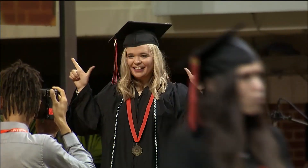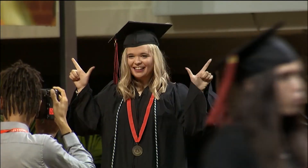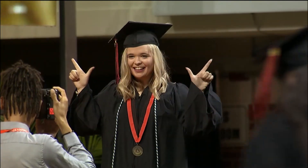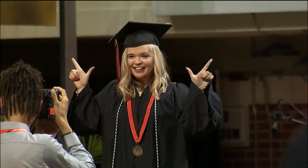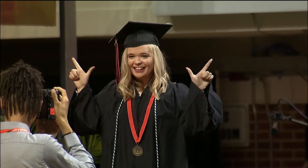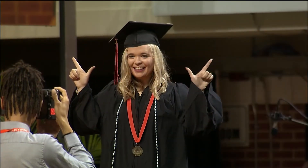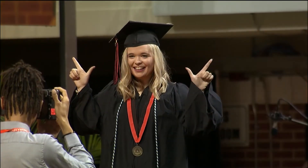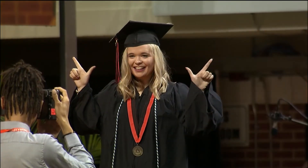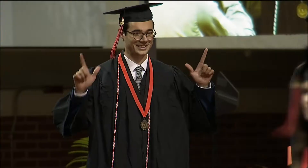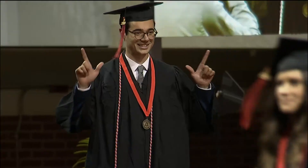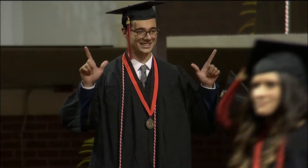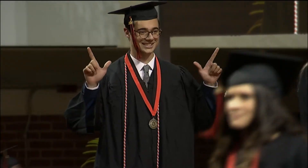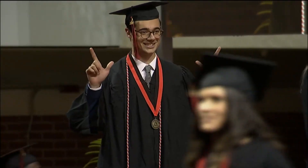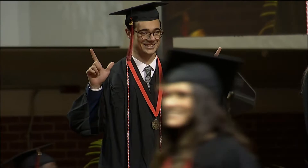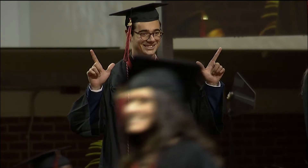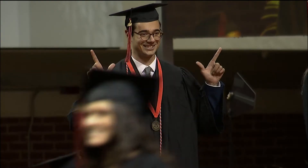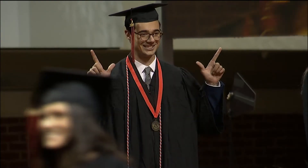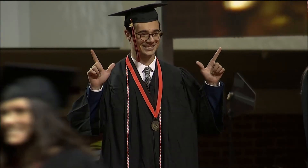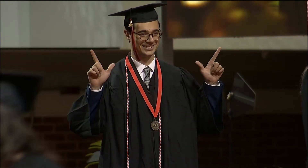Hope Peterson.